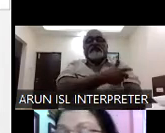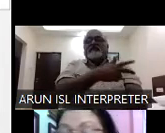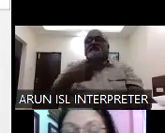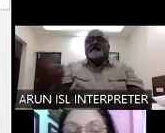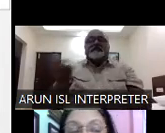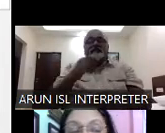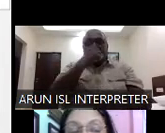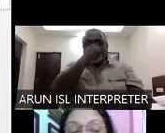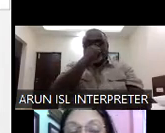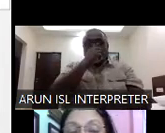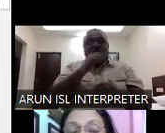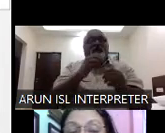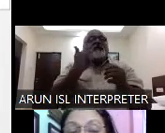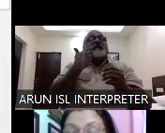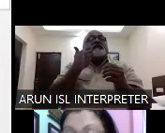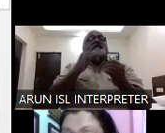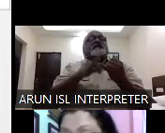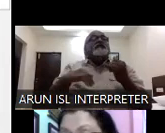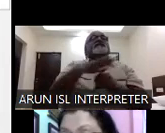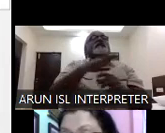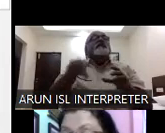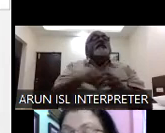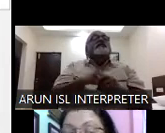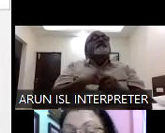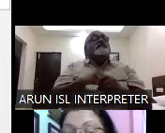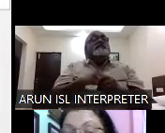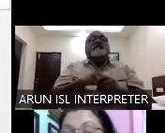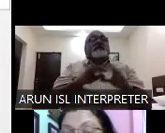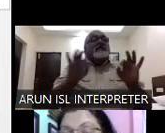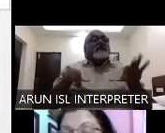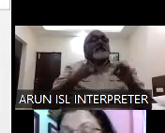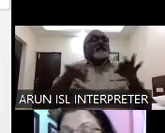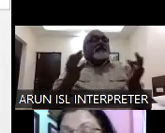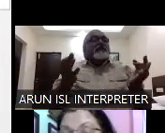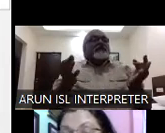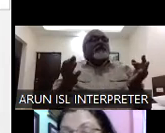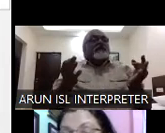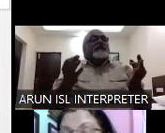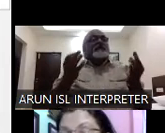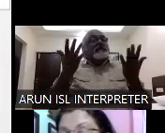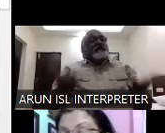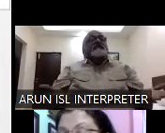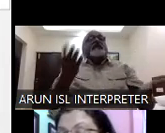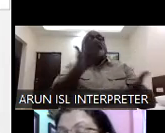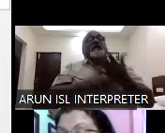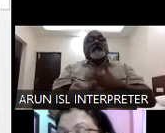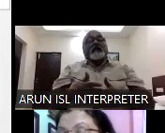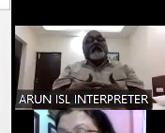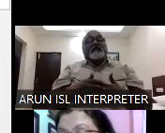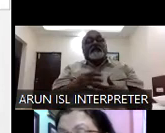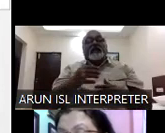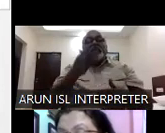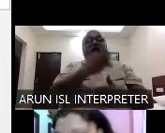inclusion doesn't happen, people with disabilities have gone to, as you know, there are three pillars